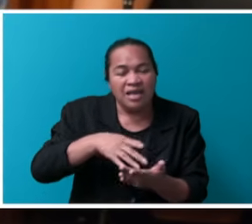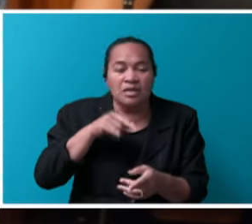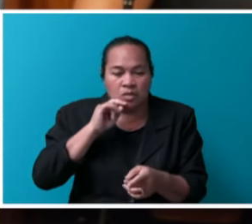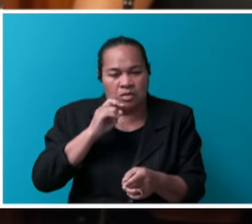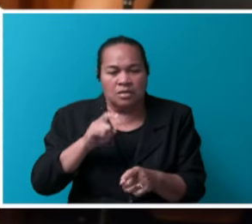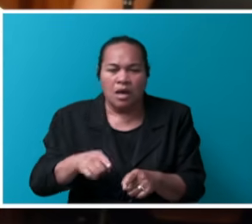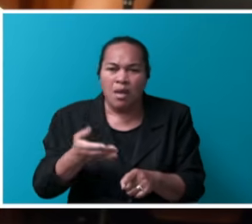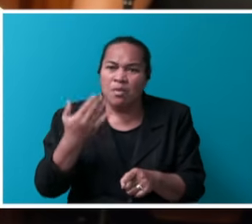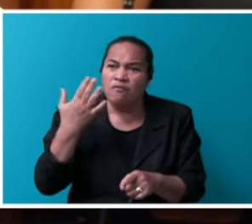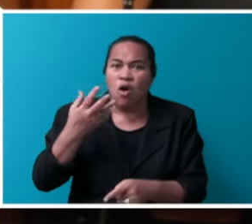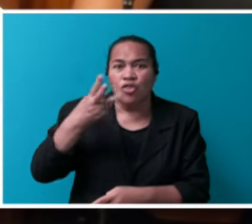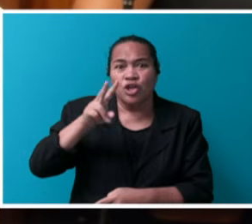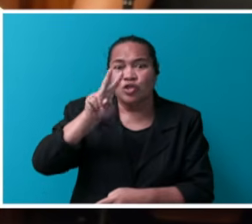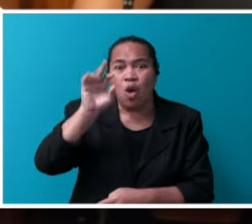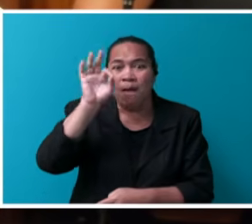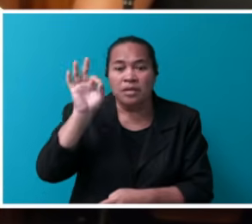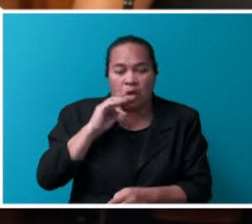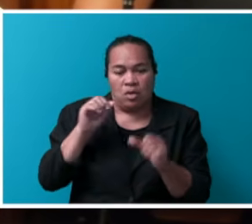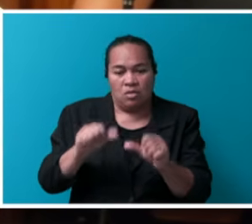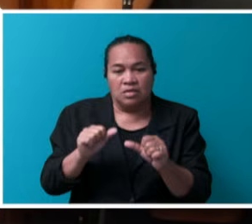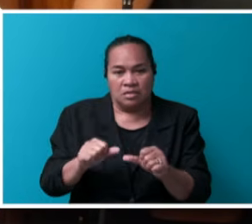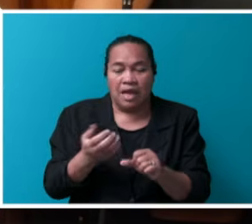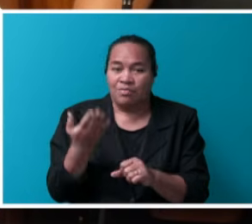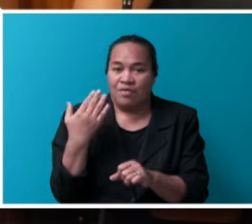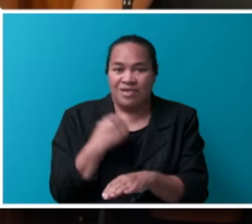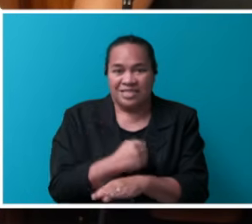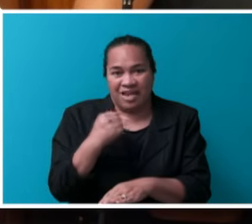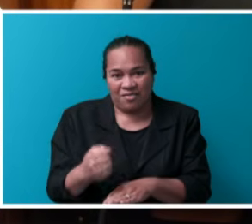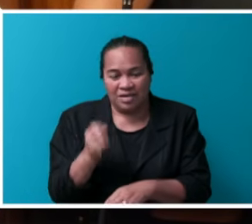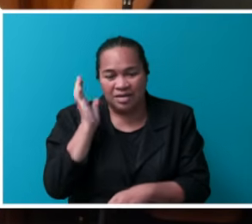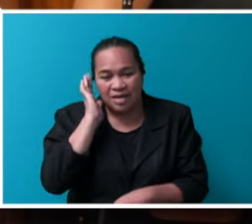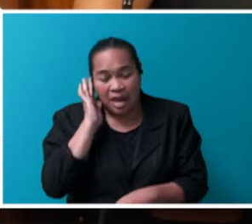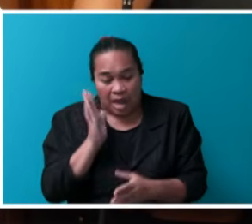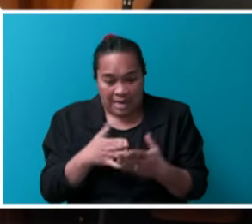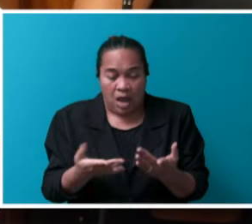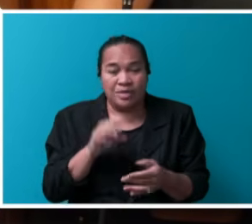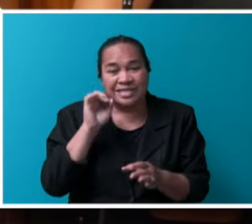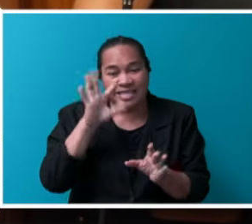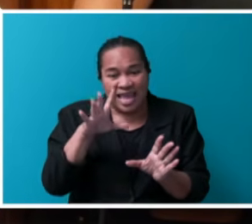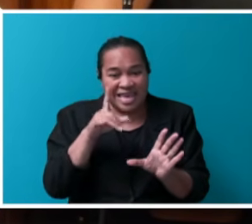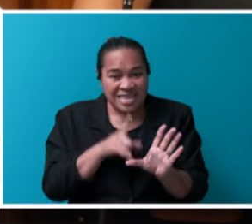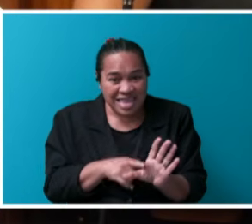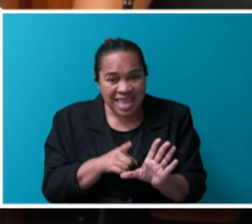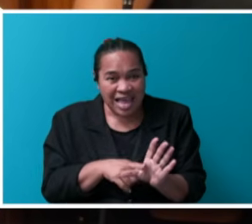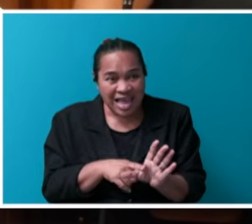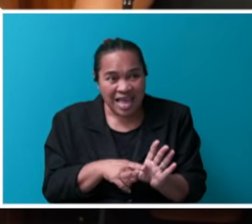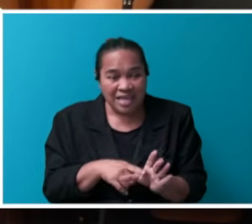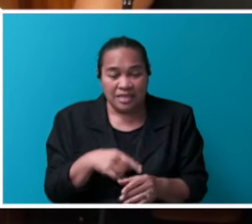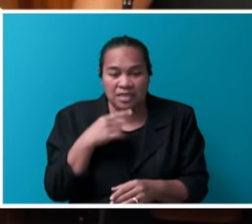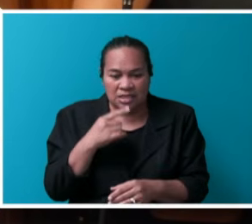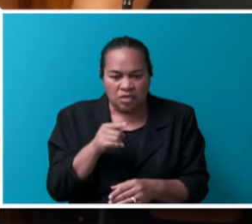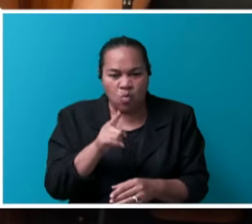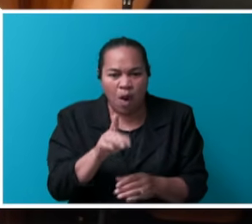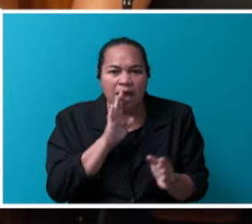to receive 32% protection under the previous government, which provided a 10-year exclusive tariff arrangement to one private